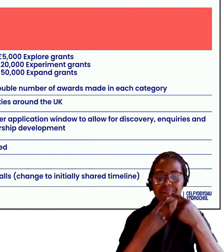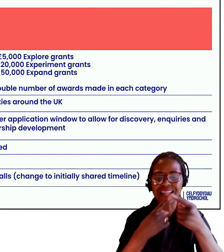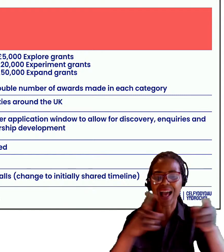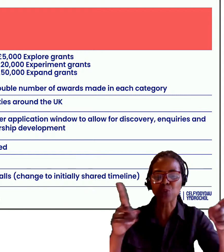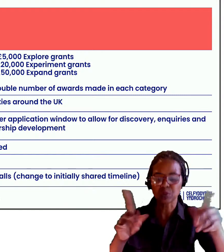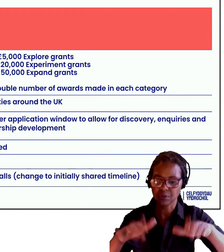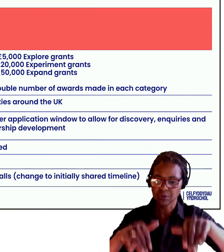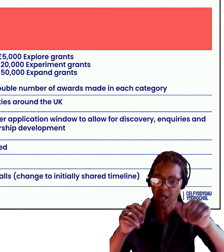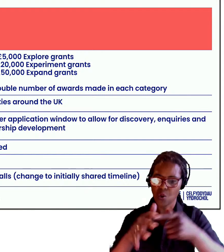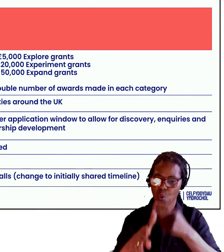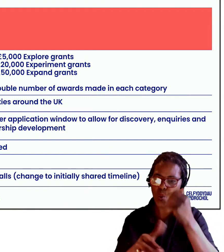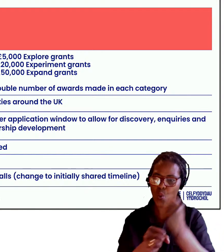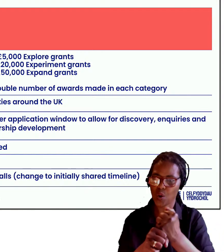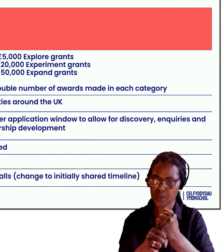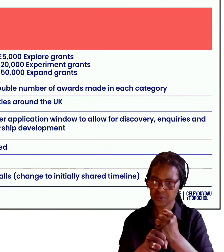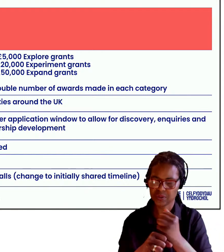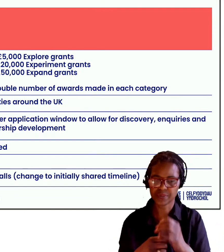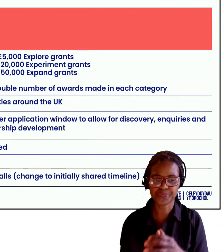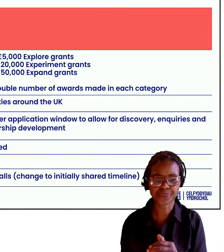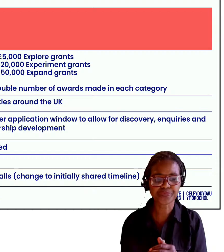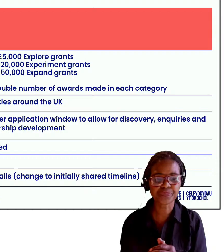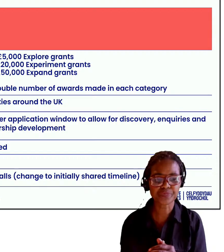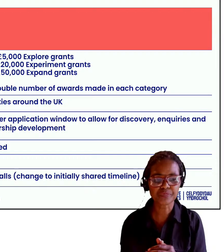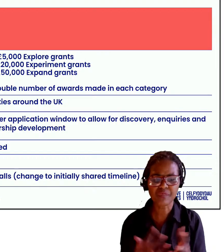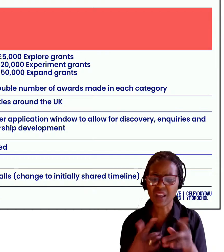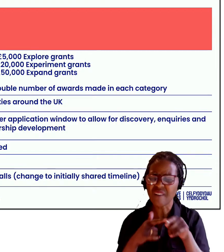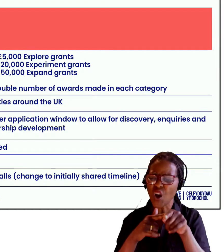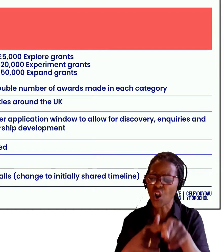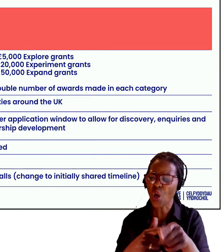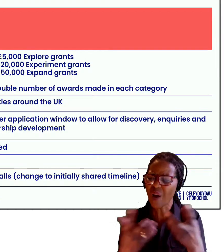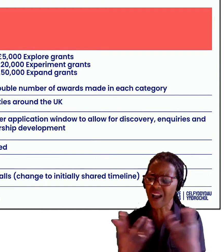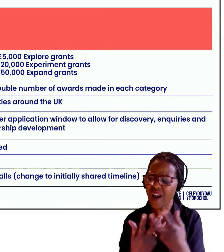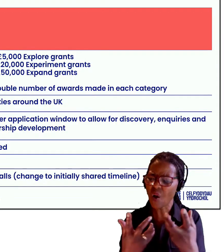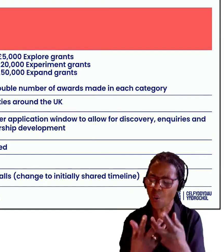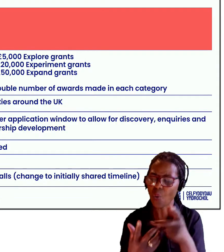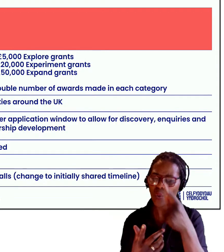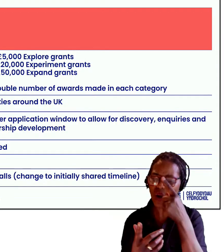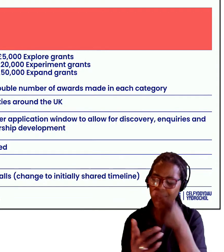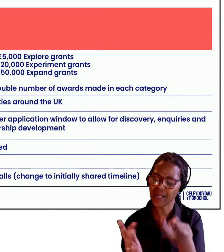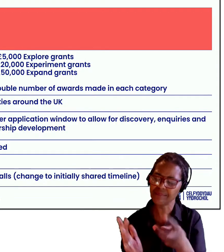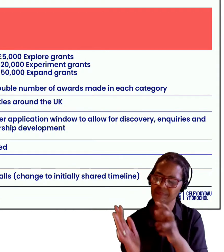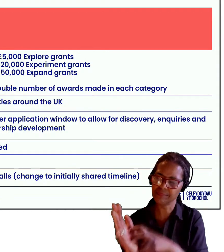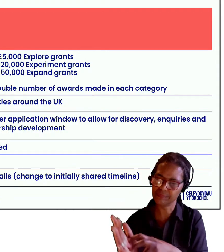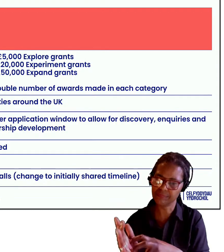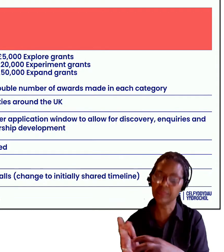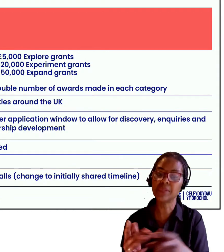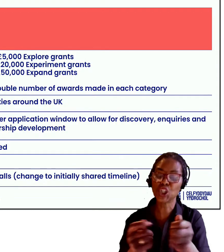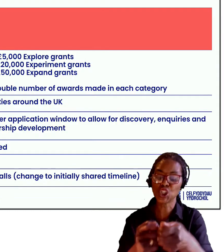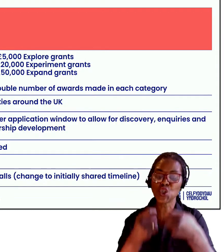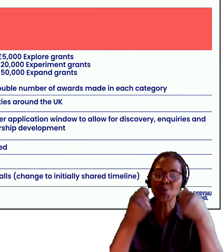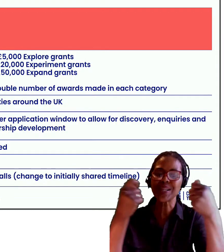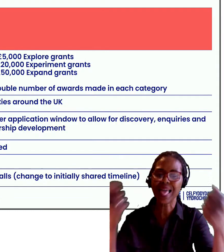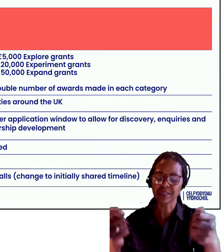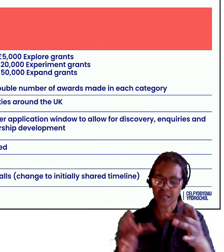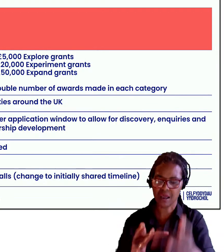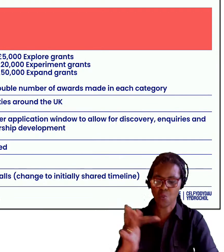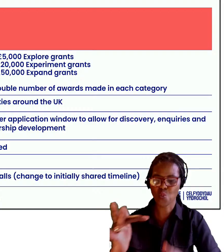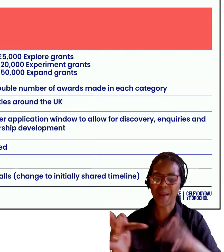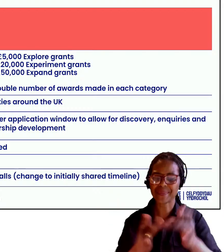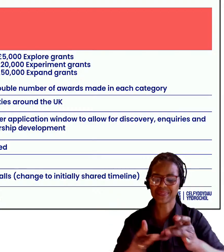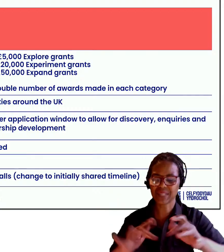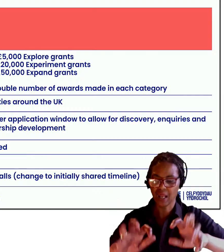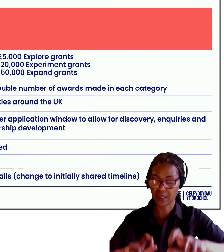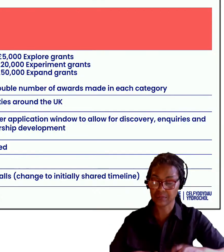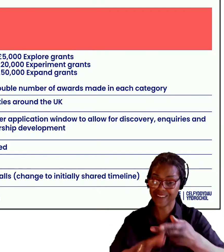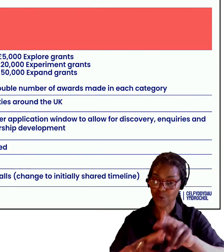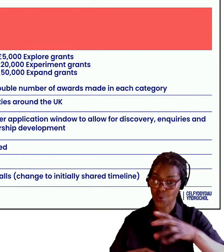best way to follow that is to sign up to our newsletter on the website. So do that if you're interested in